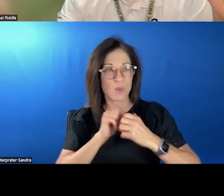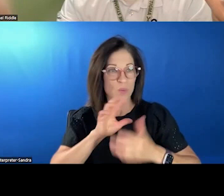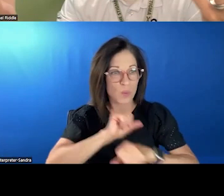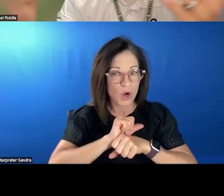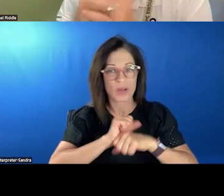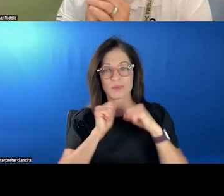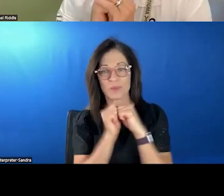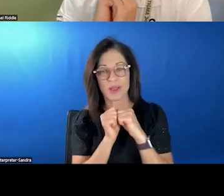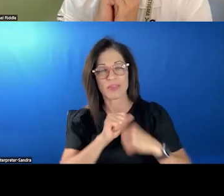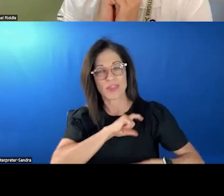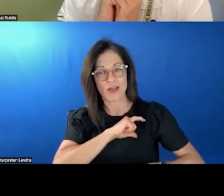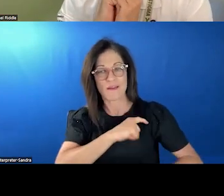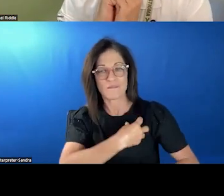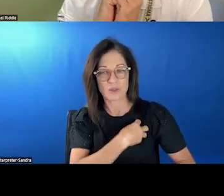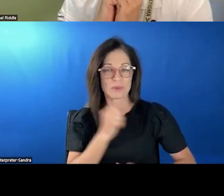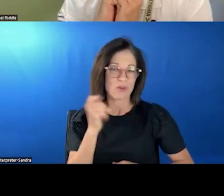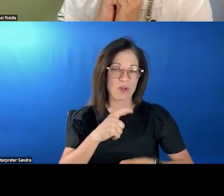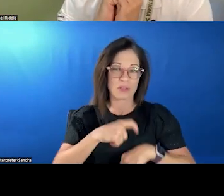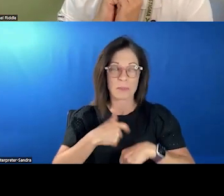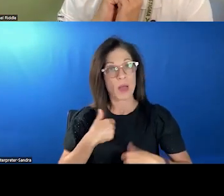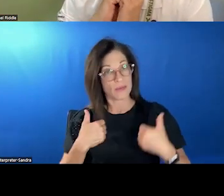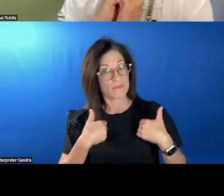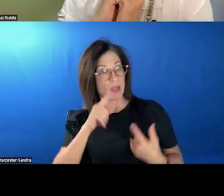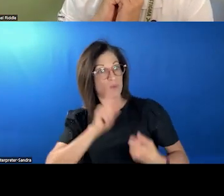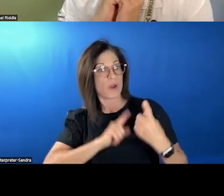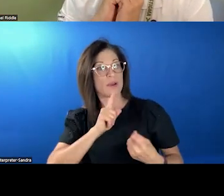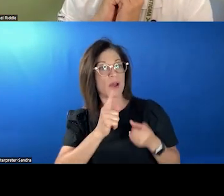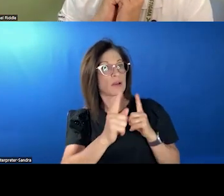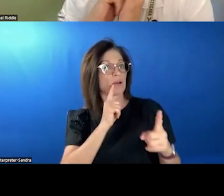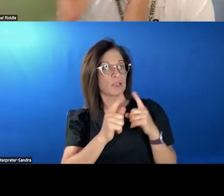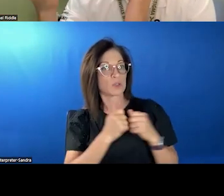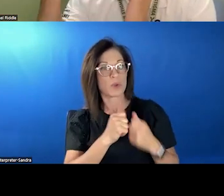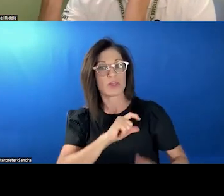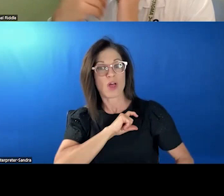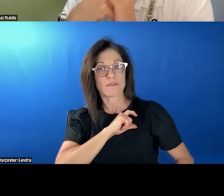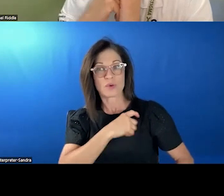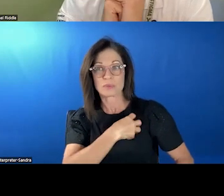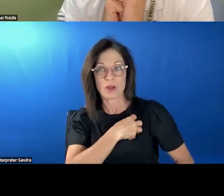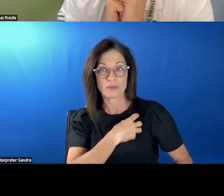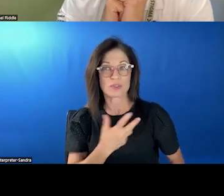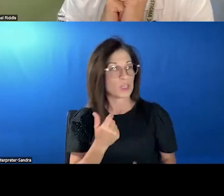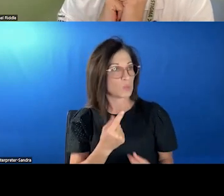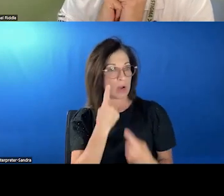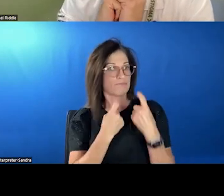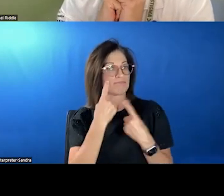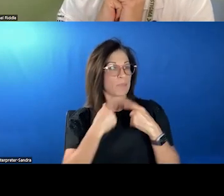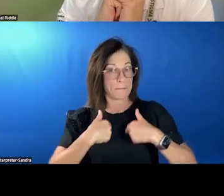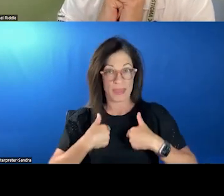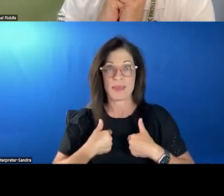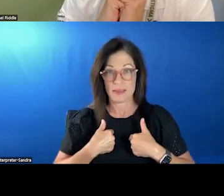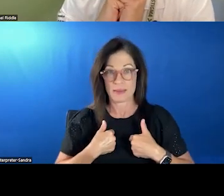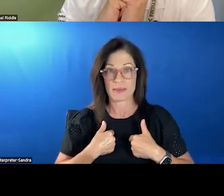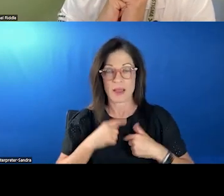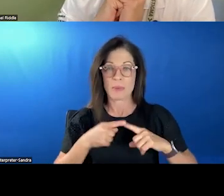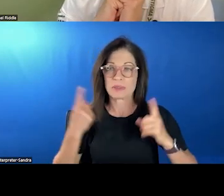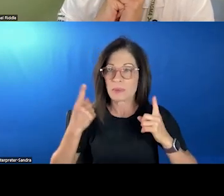all the time. I've had one-on-one conversations with law enforcement officers that just want to pick my brain about